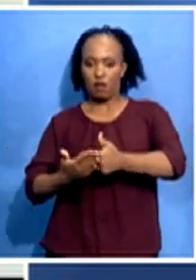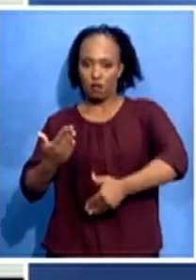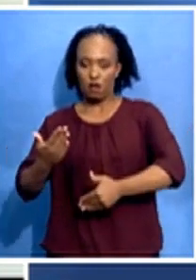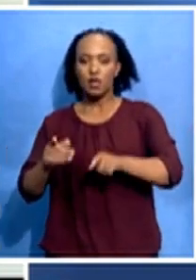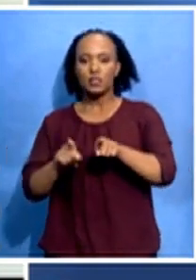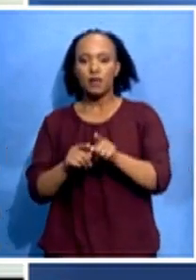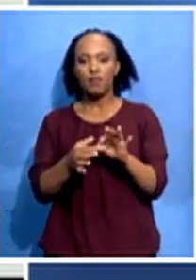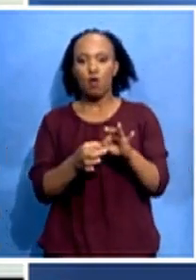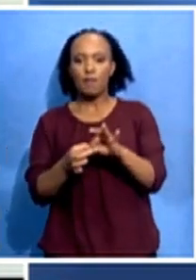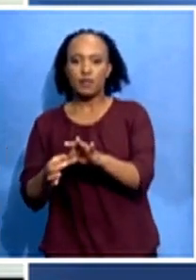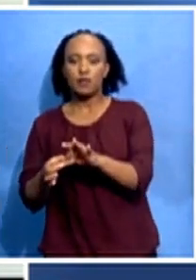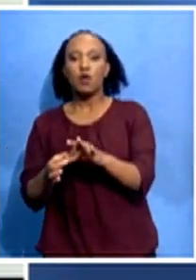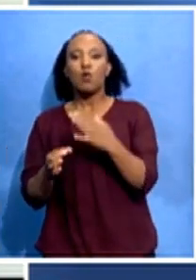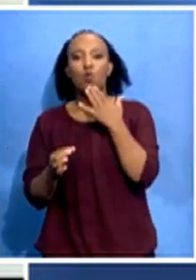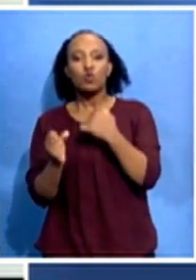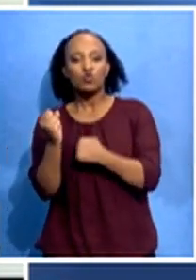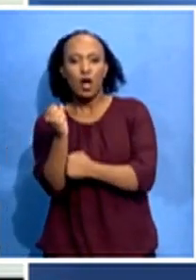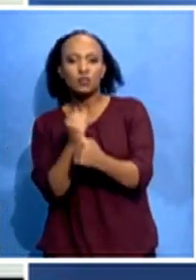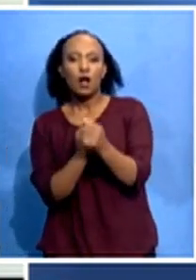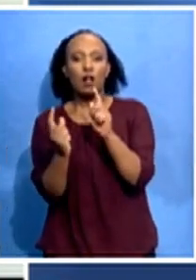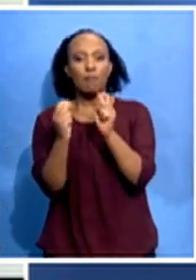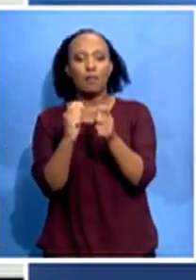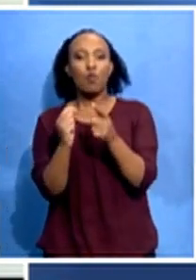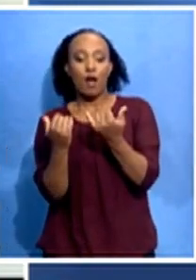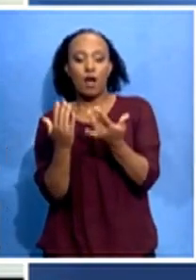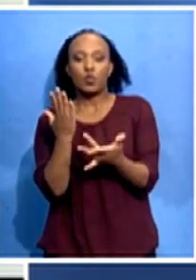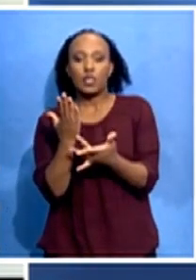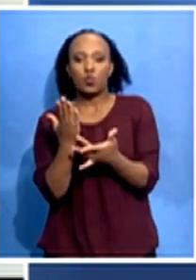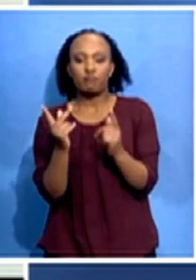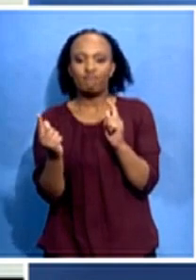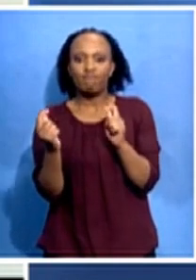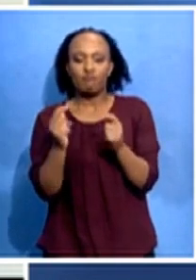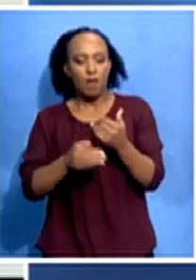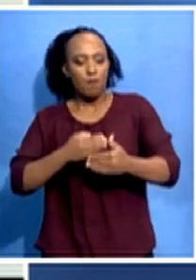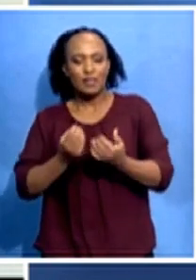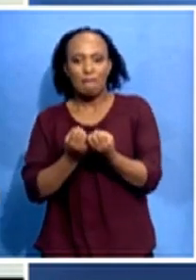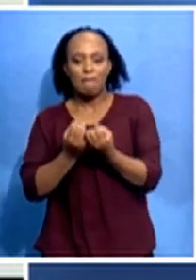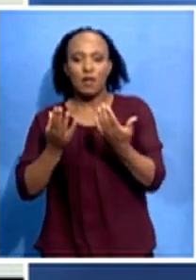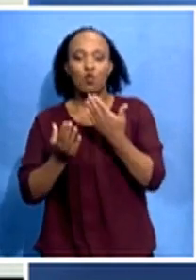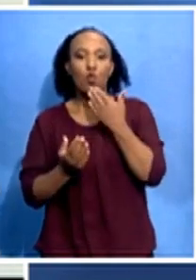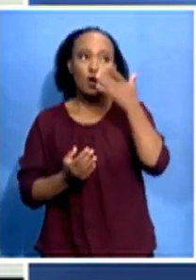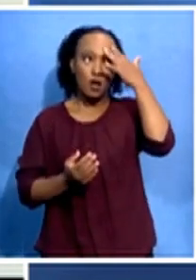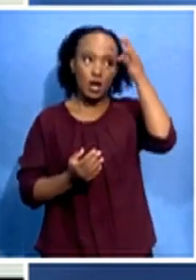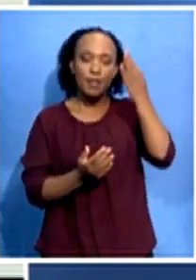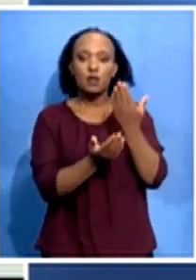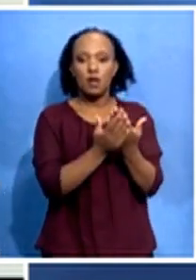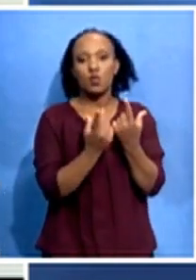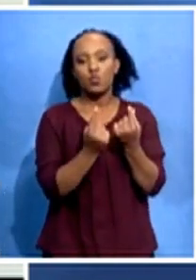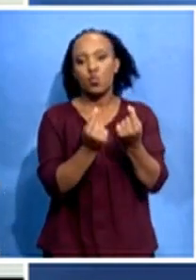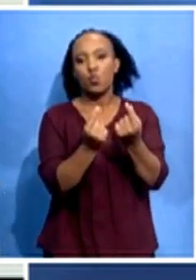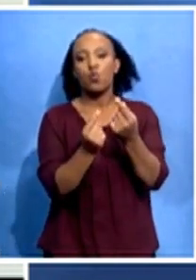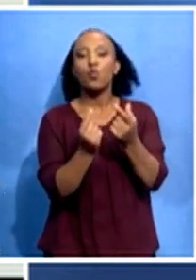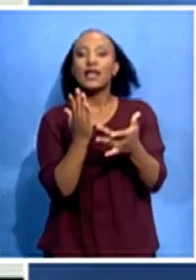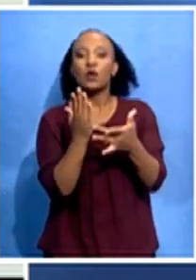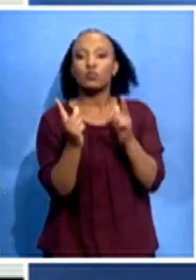digital world. There are a whole range of processes that the state does that can be digitalized, that doesn't necessarily need the kind of